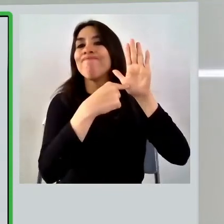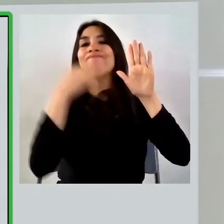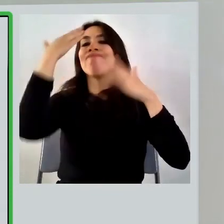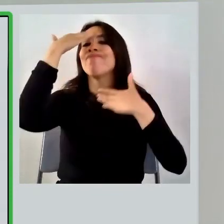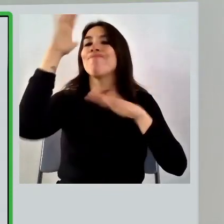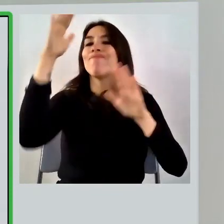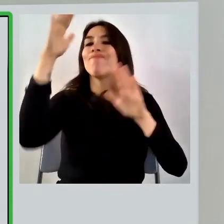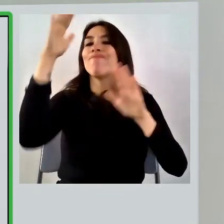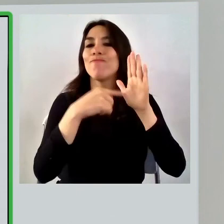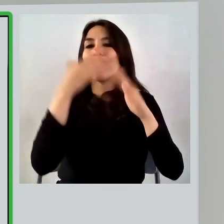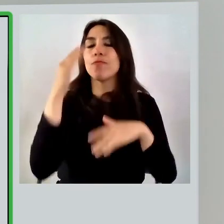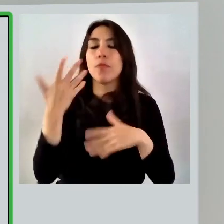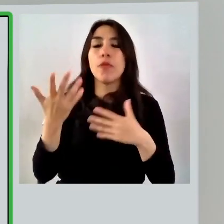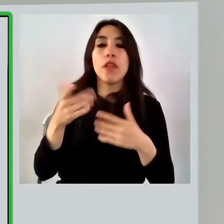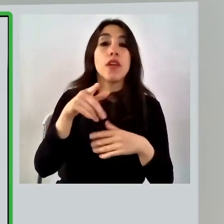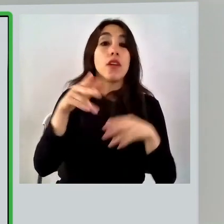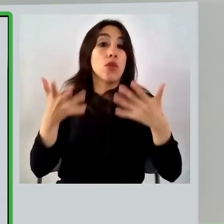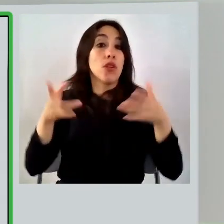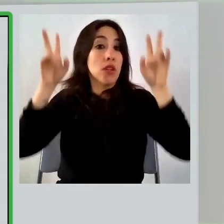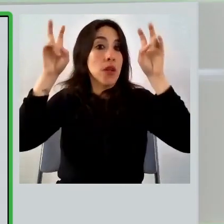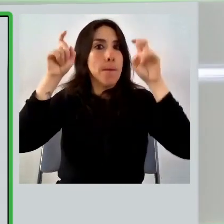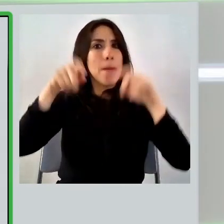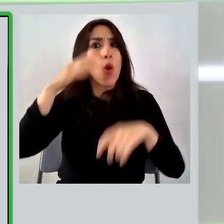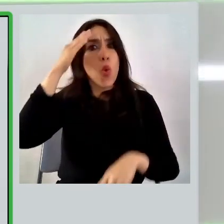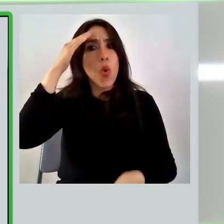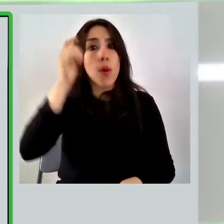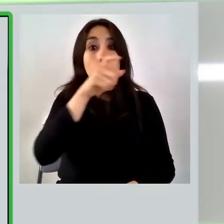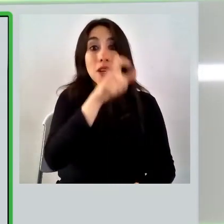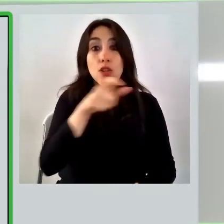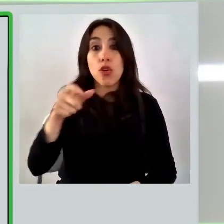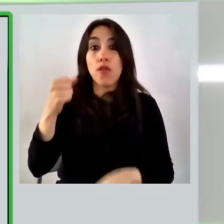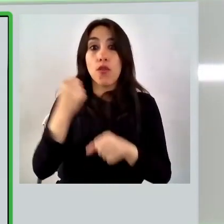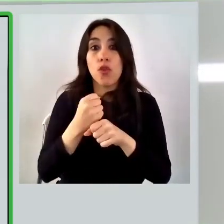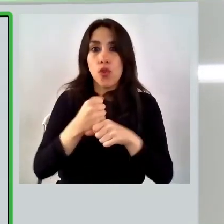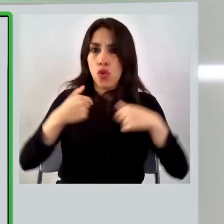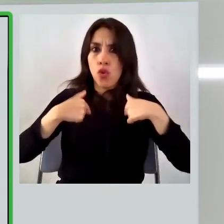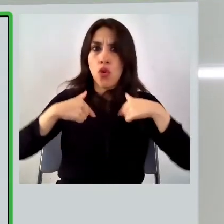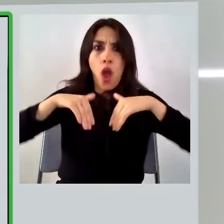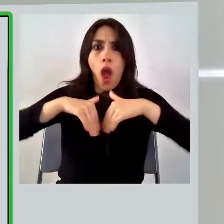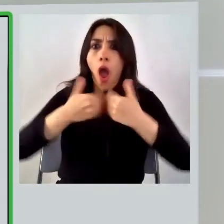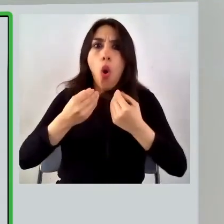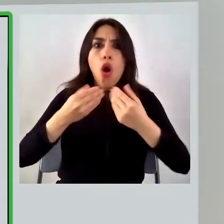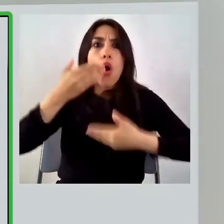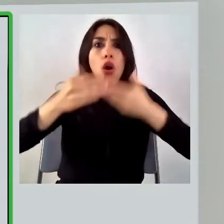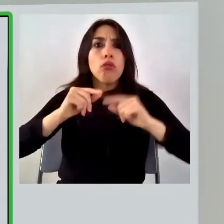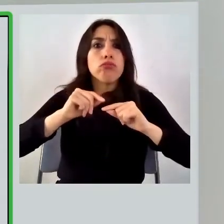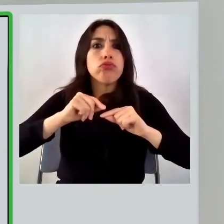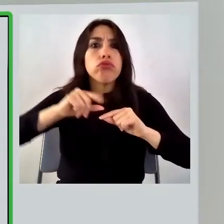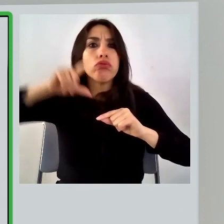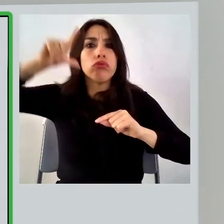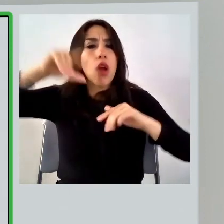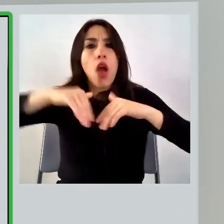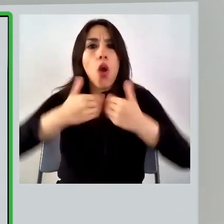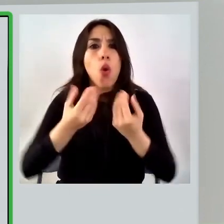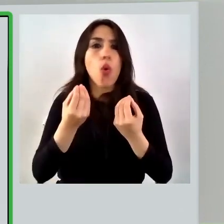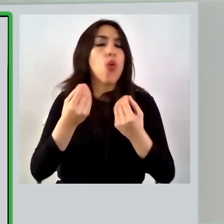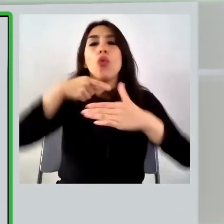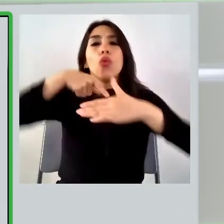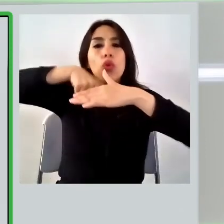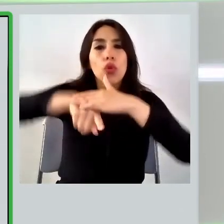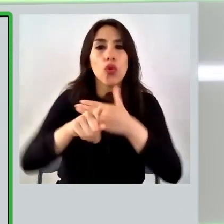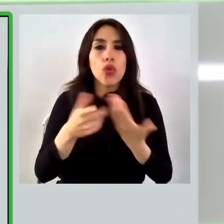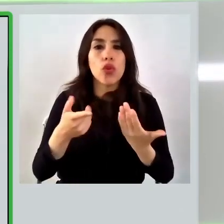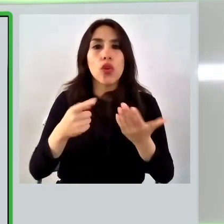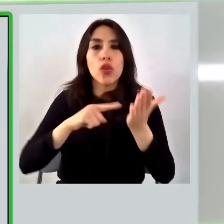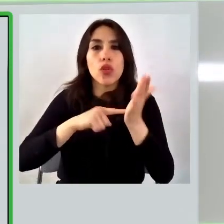by providing increased access to technologies that meet the needs of persons with disabilities,